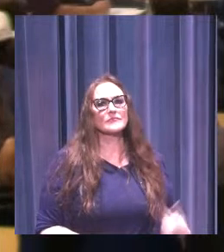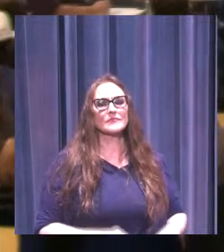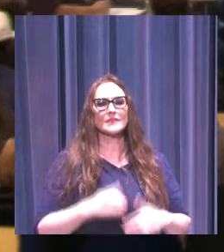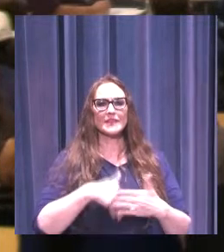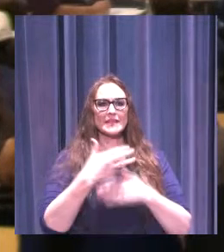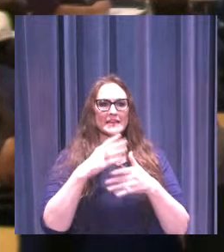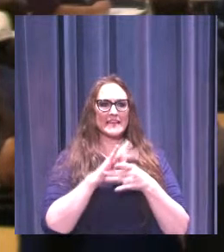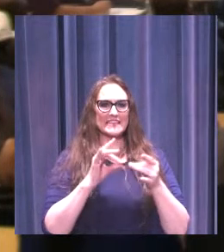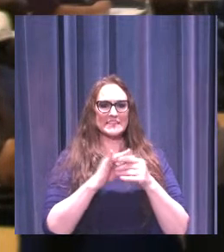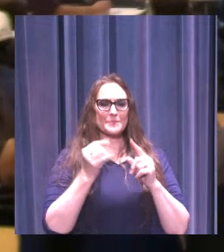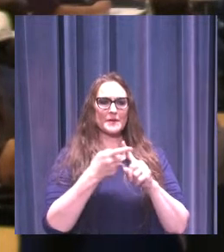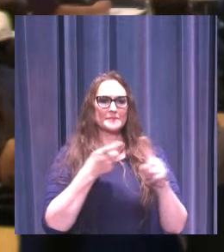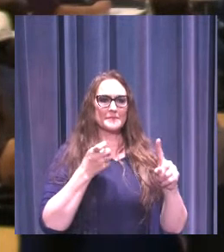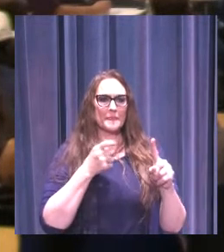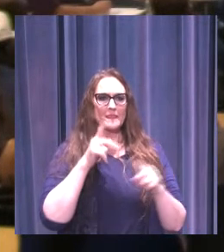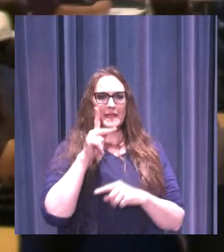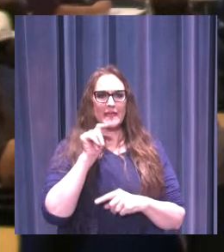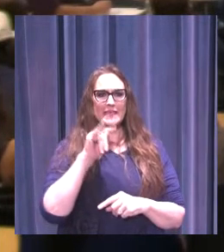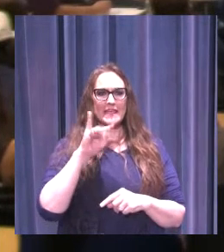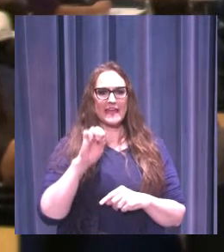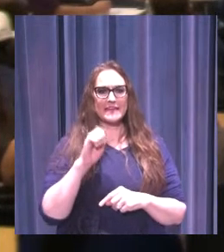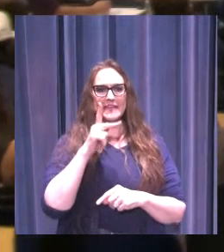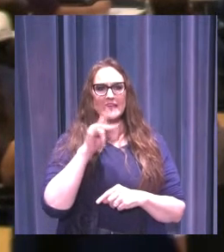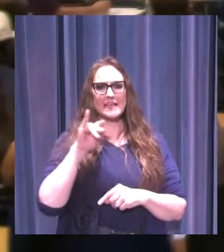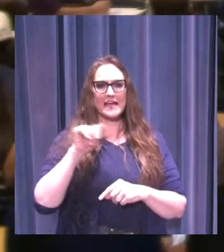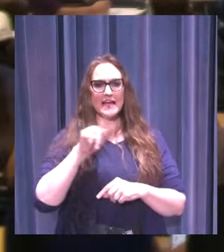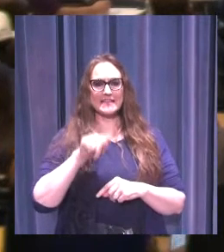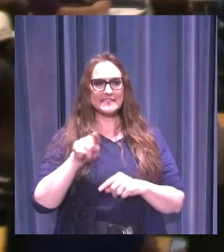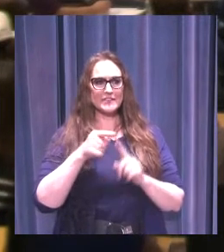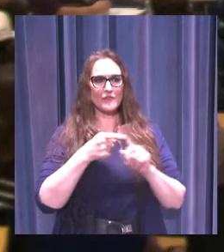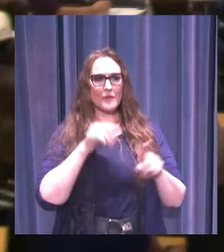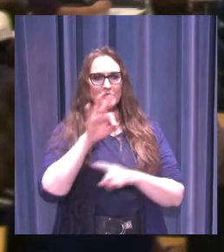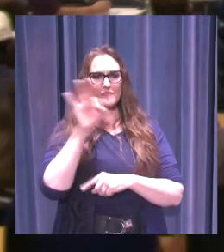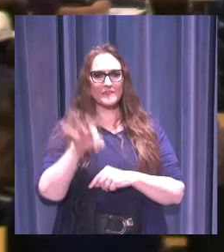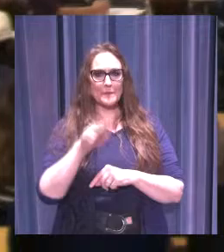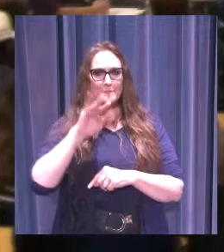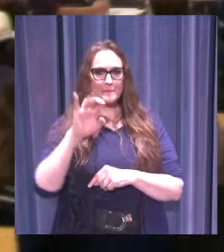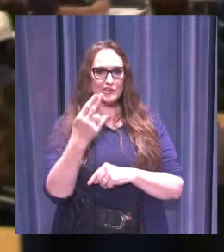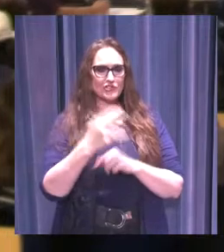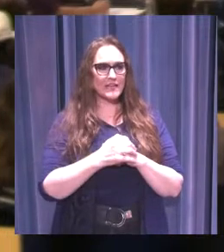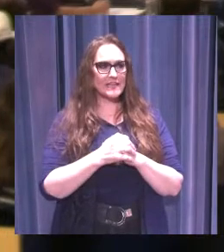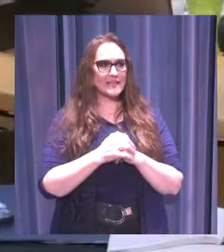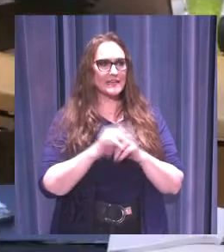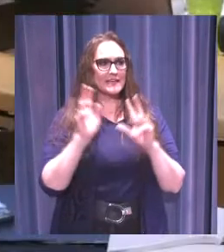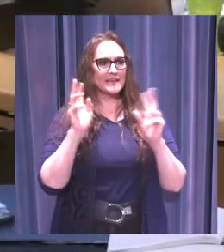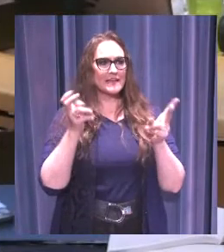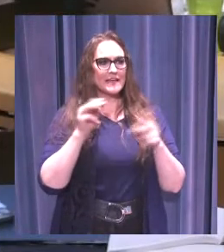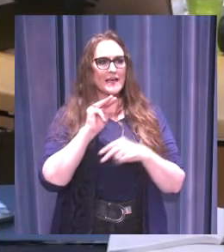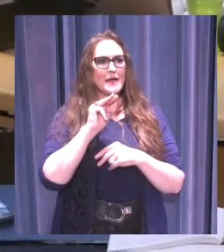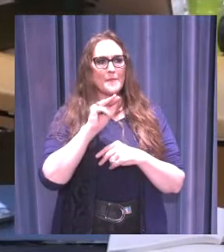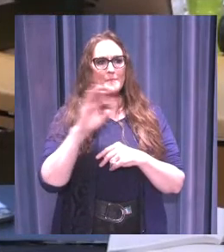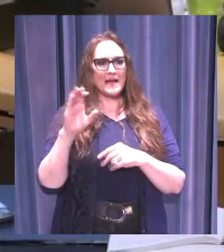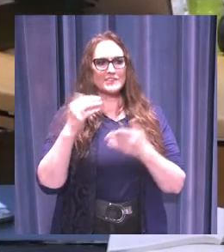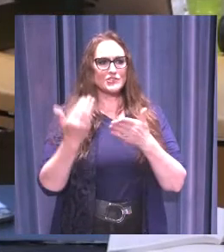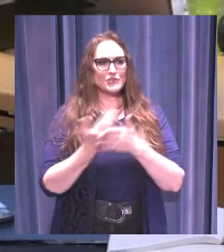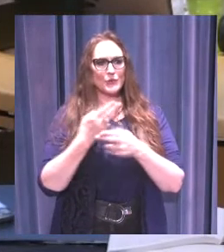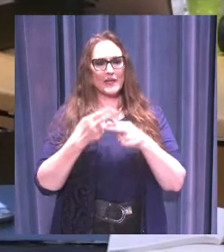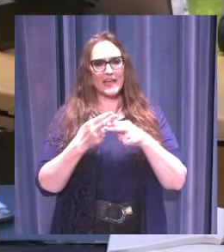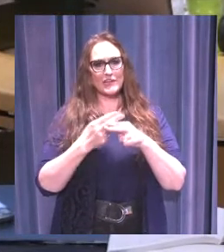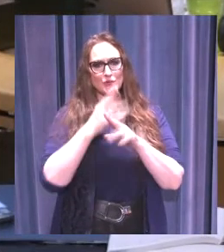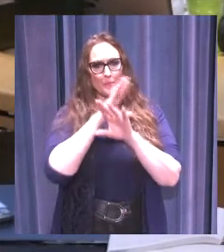Next comment's been submitted by Katie Kiaz of Flint, Michigan, on the topic of Mott's new interim